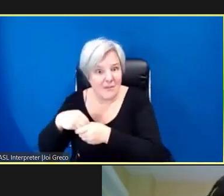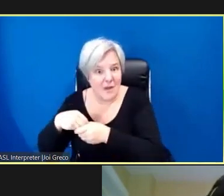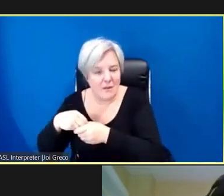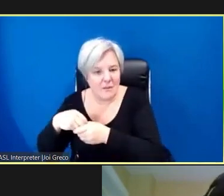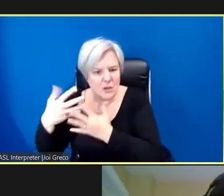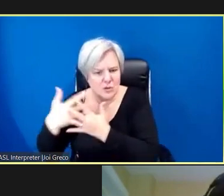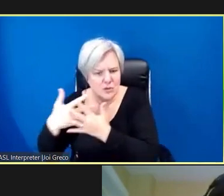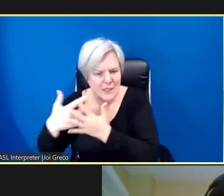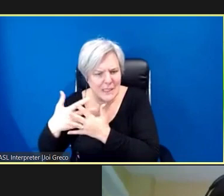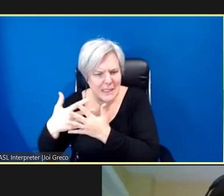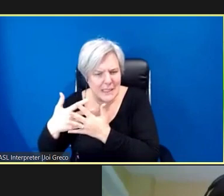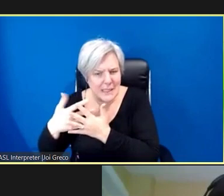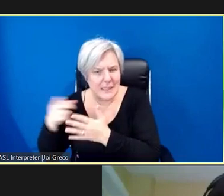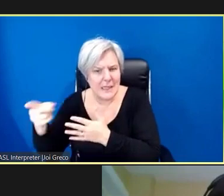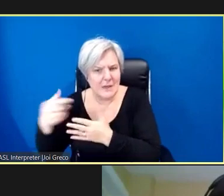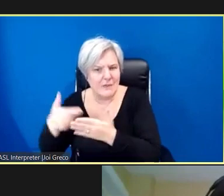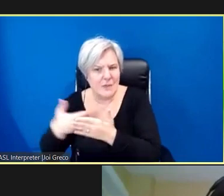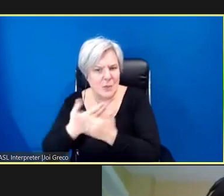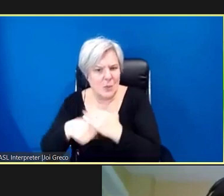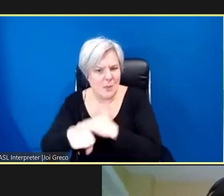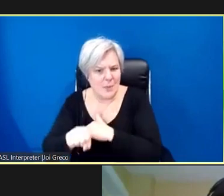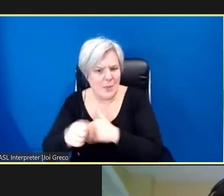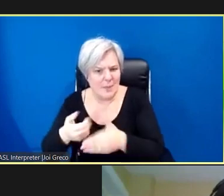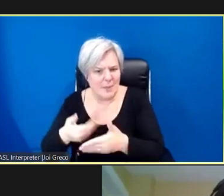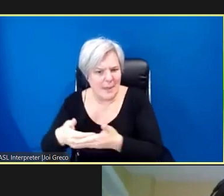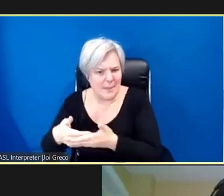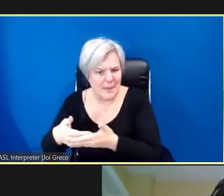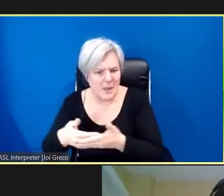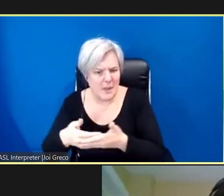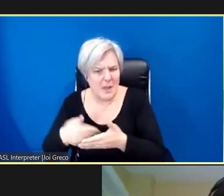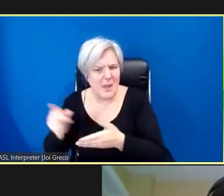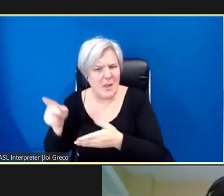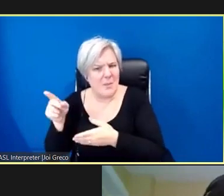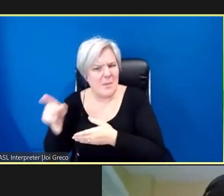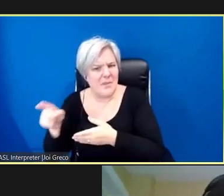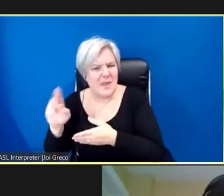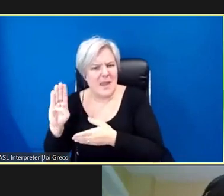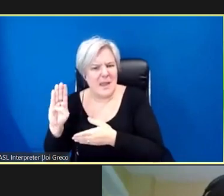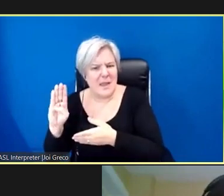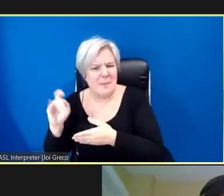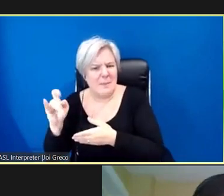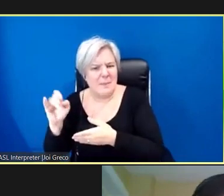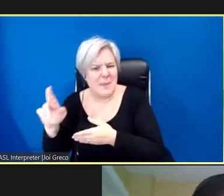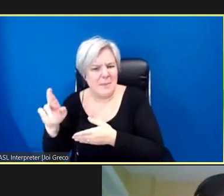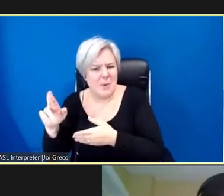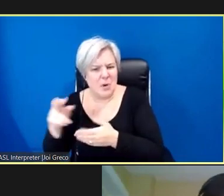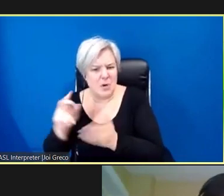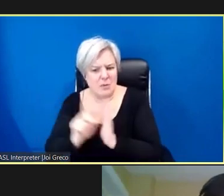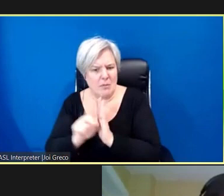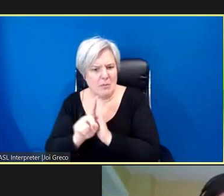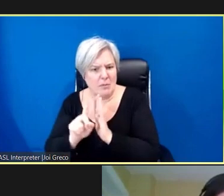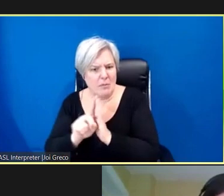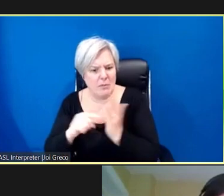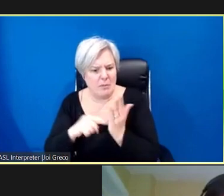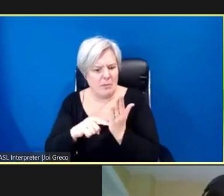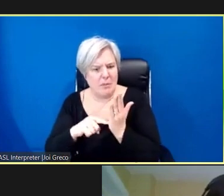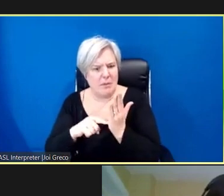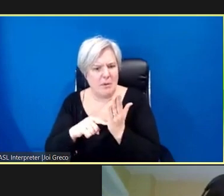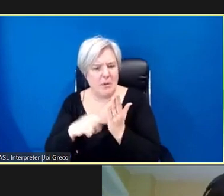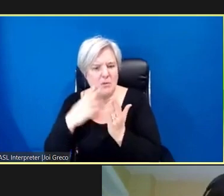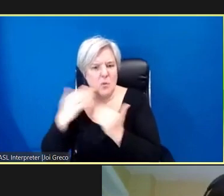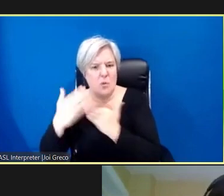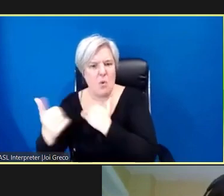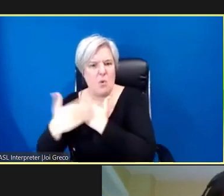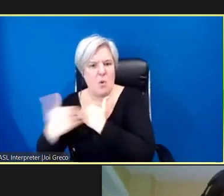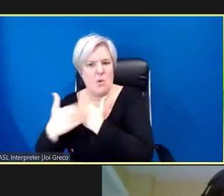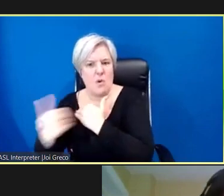and oversee the newborn hearing screening program. But they are at the beeper beck and call, or have been, not anymore, because we've been